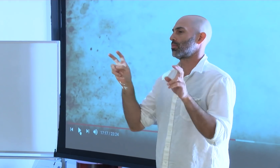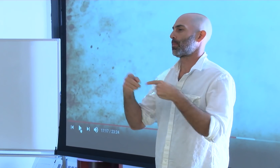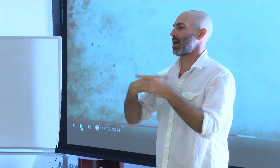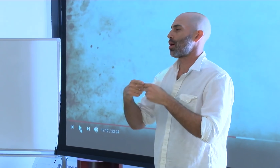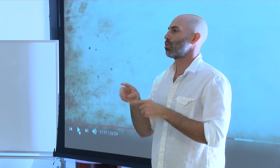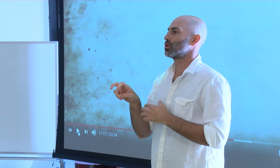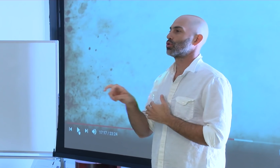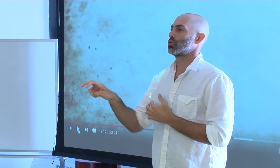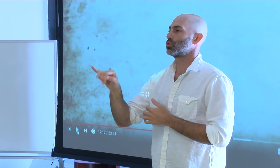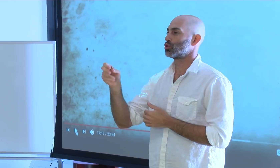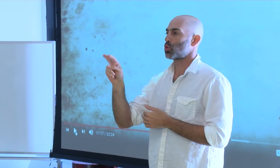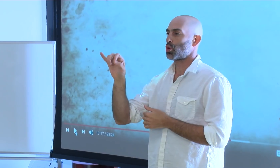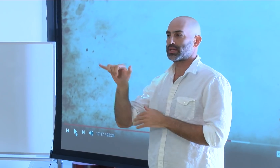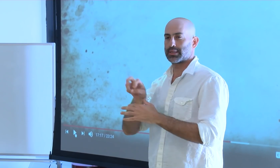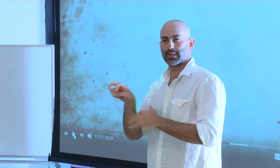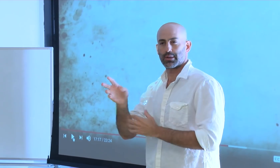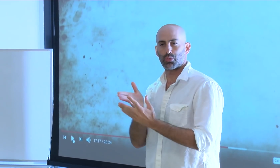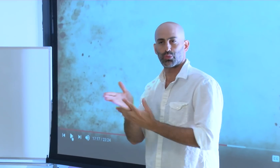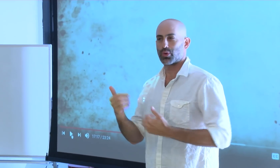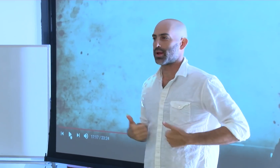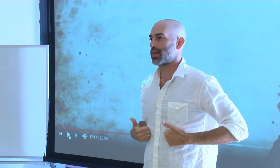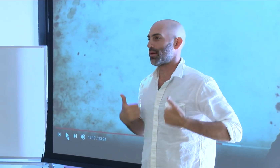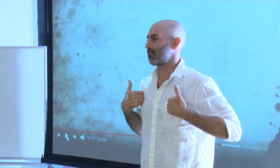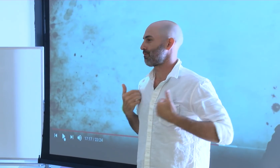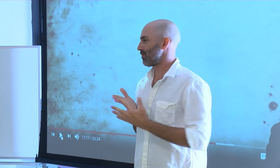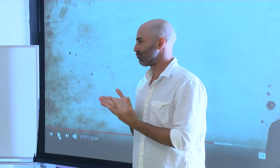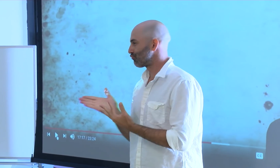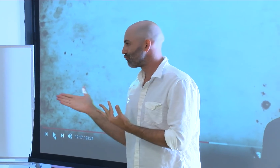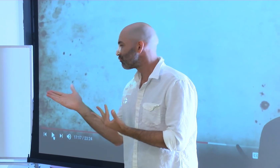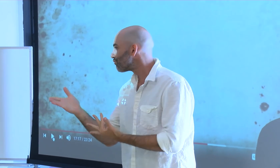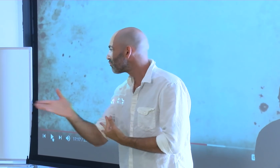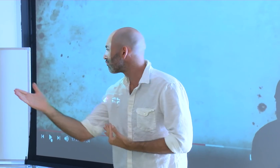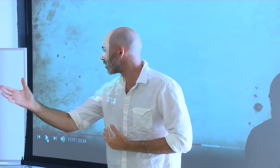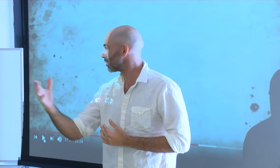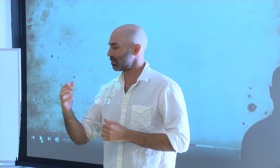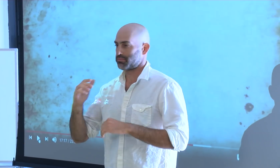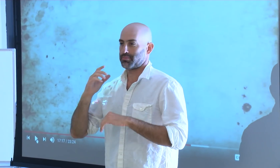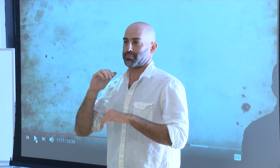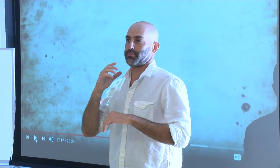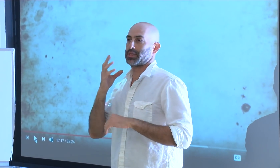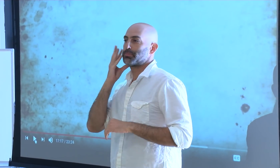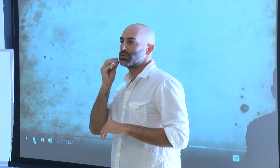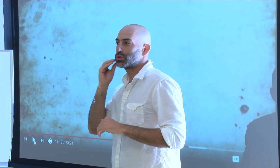And this poem is about a journey through life